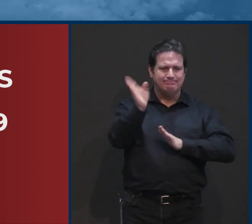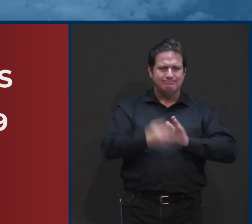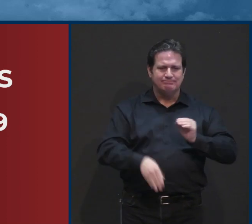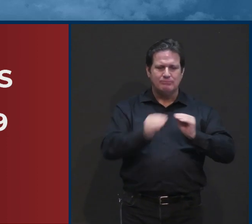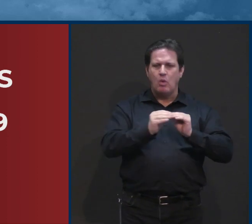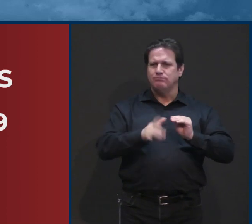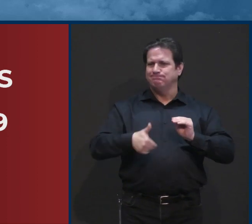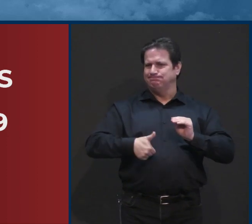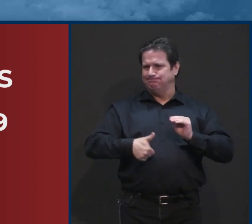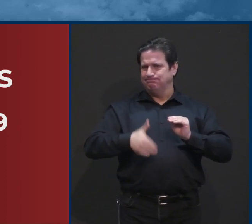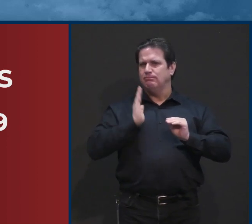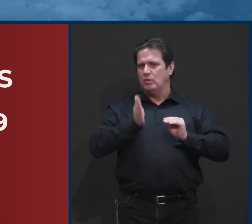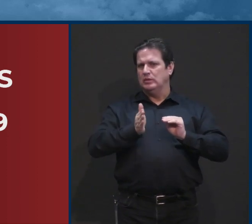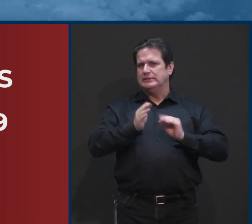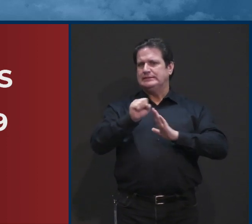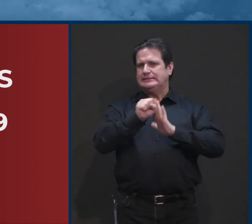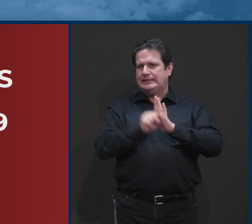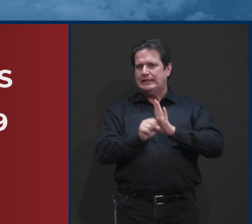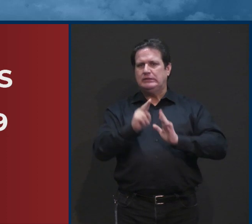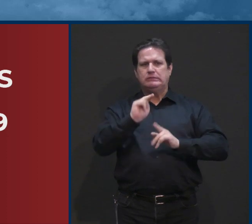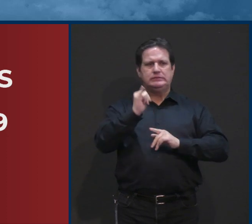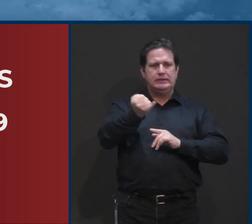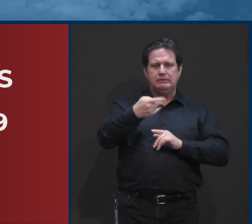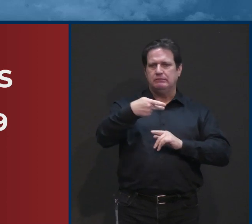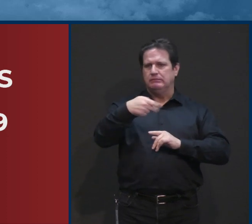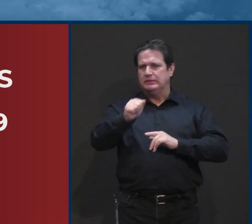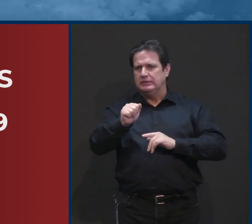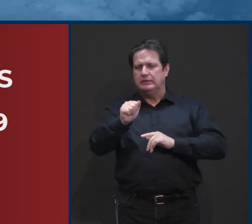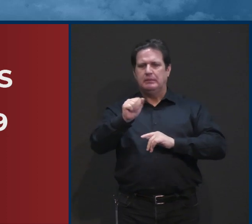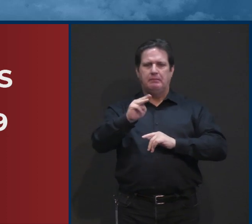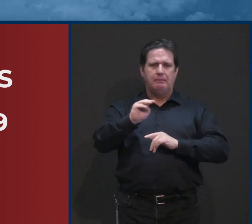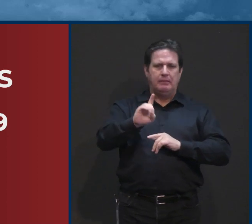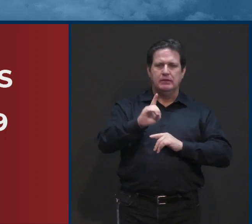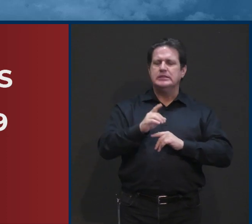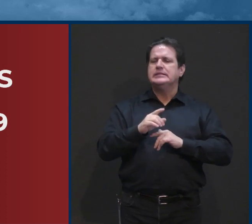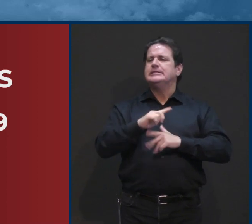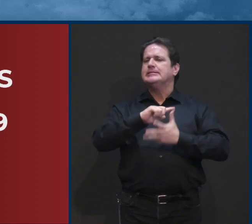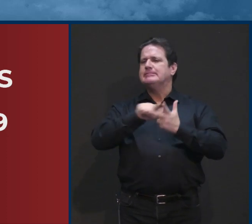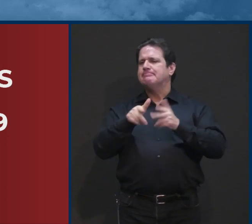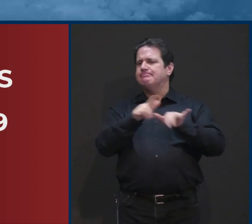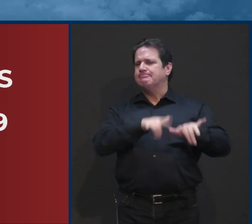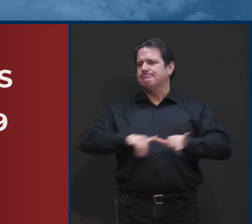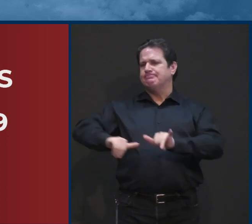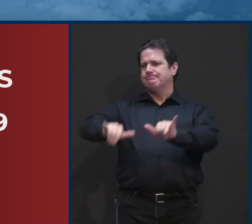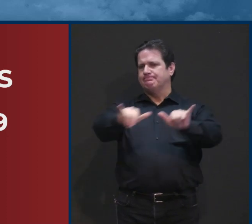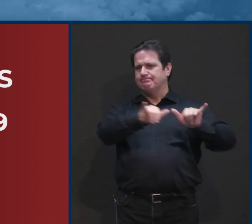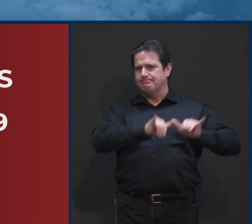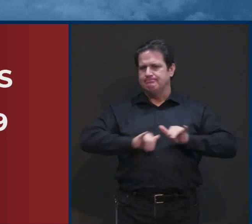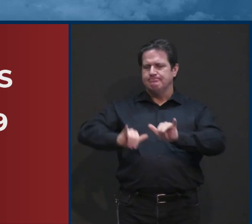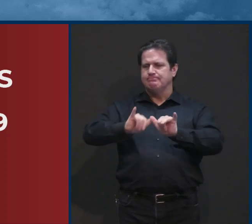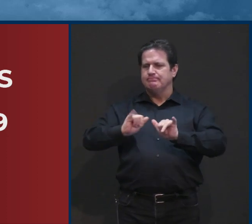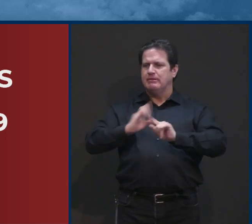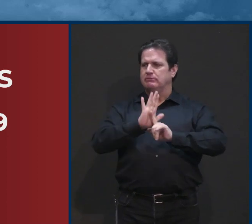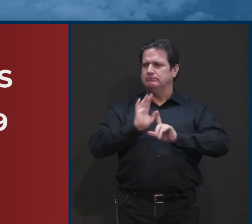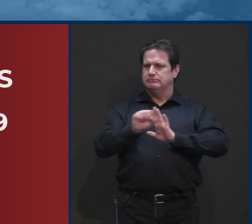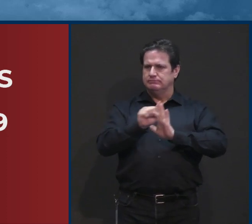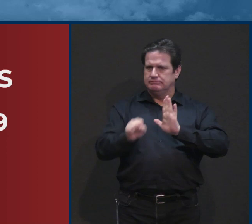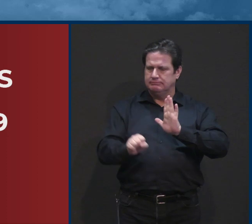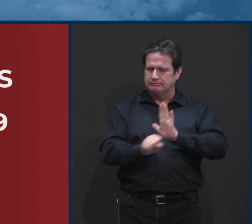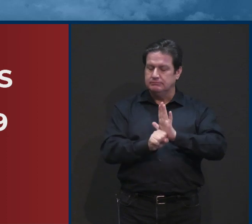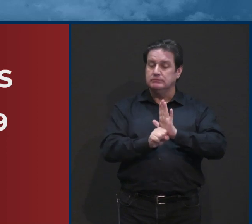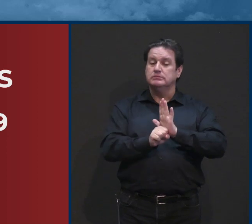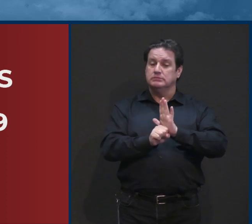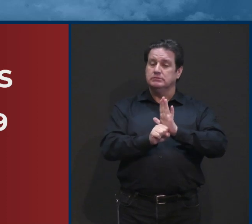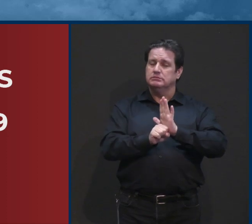in states around us, in New Jersey and Pennsylvania and Maryland. Obviously, that has effects on our own state with people who